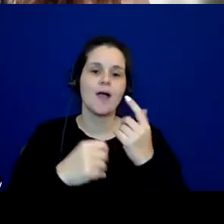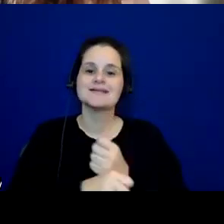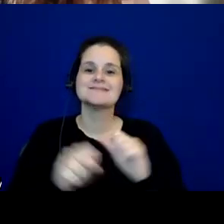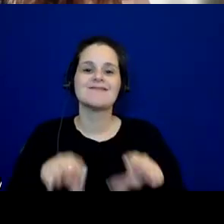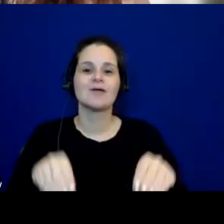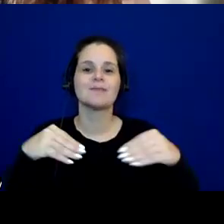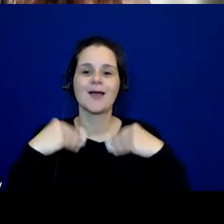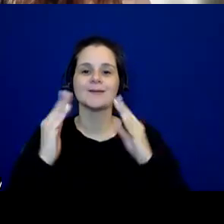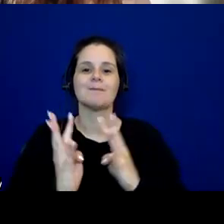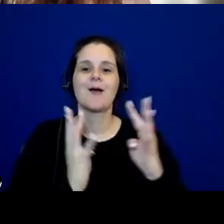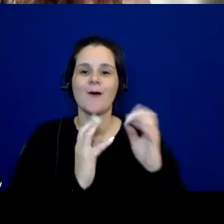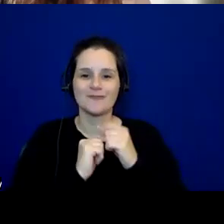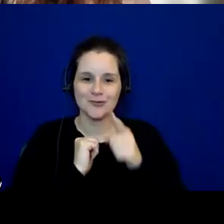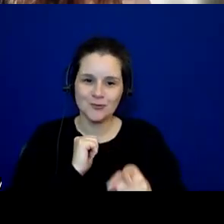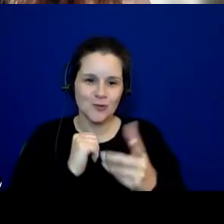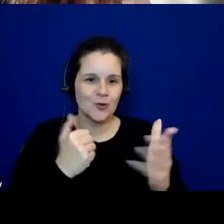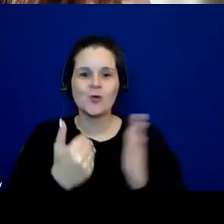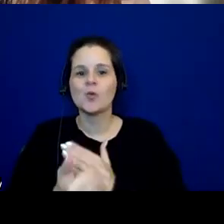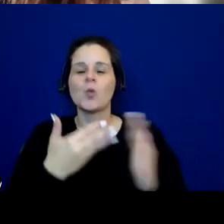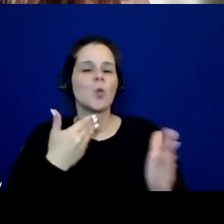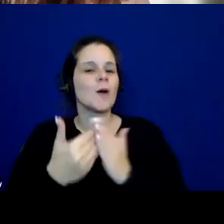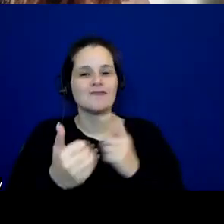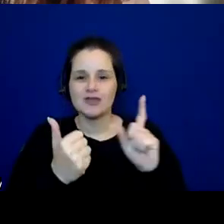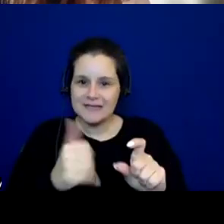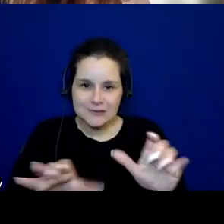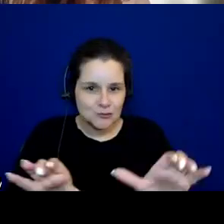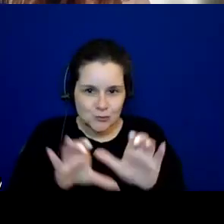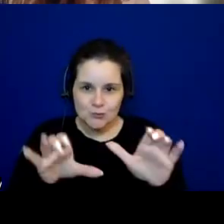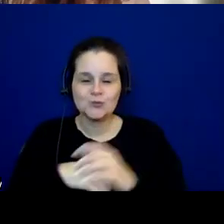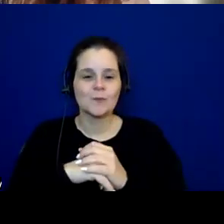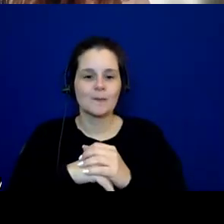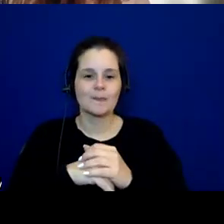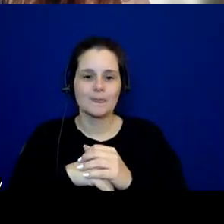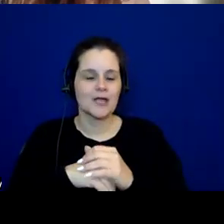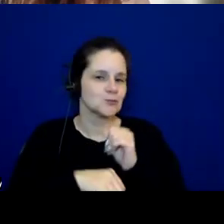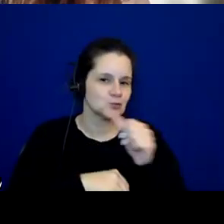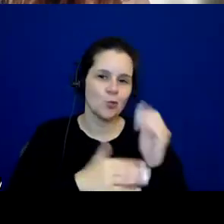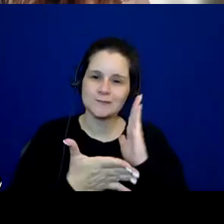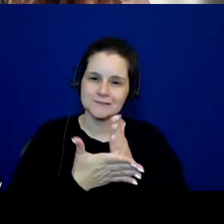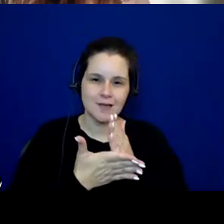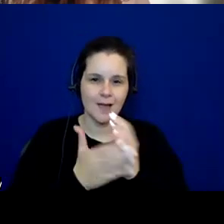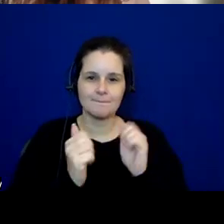at the powwow for you, like, whatever it needs to be. But don't stop being